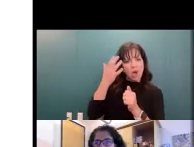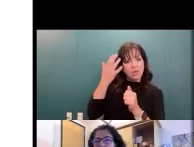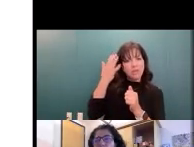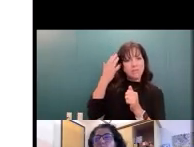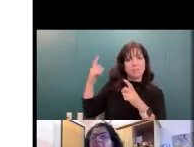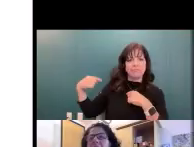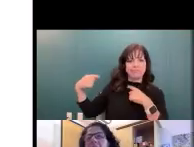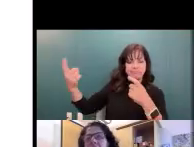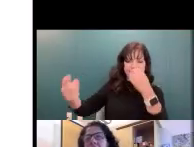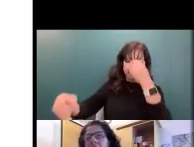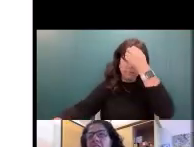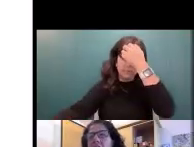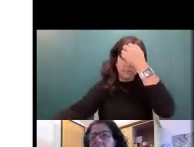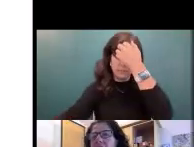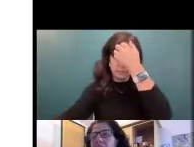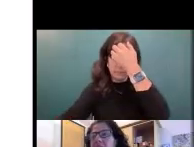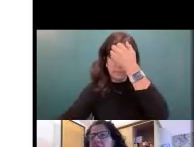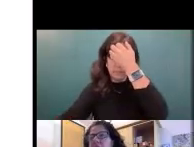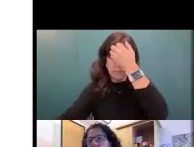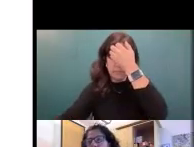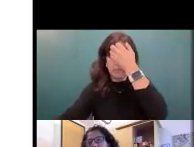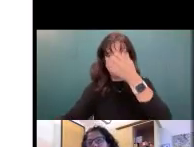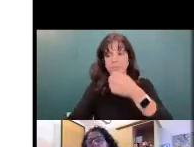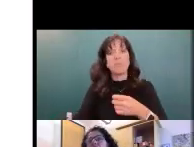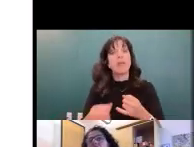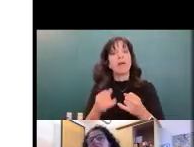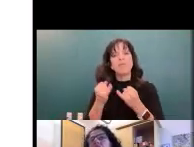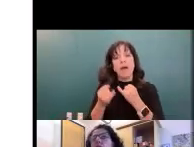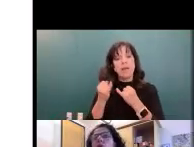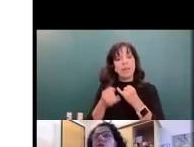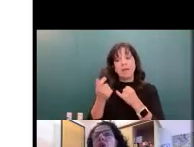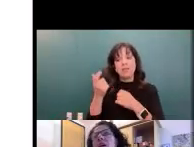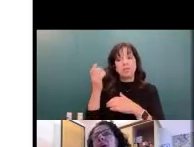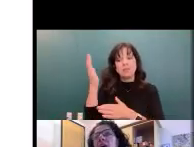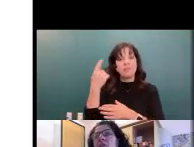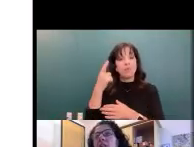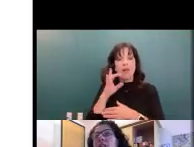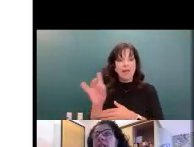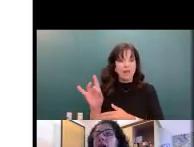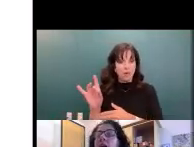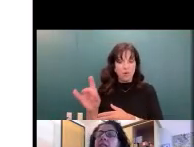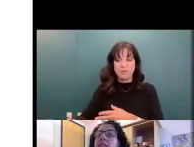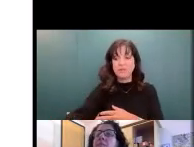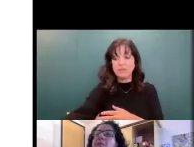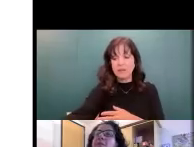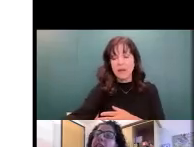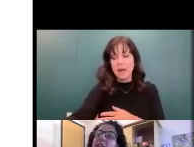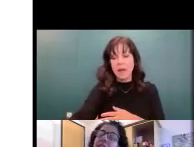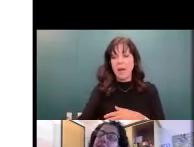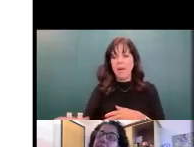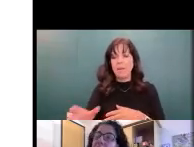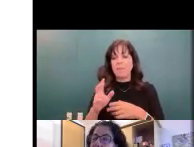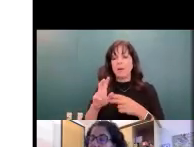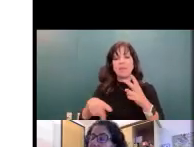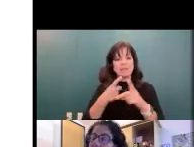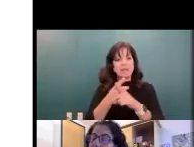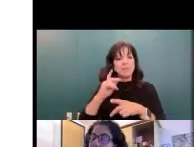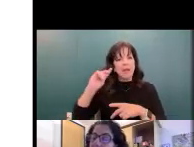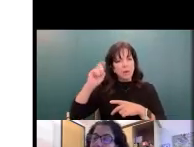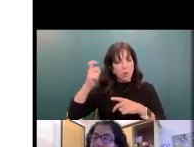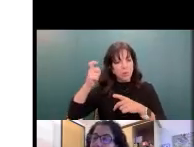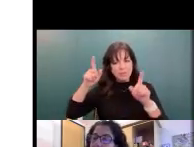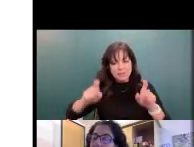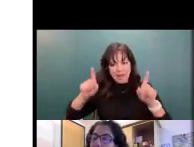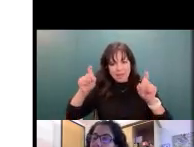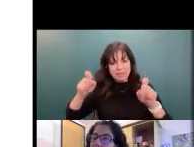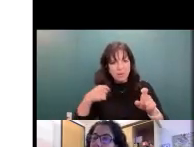years. And then finally, I just want to present to you for 8-year-olds the types of diagnostic tests that we're